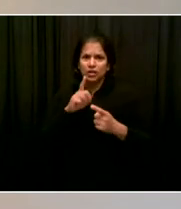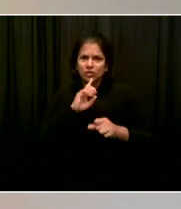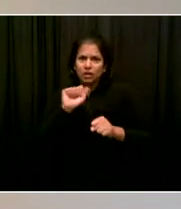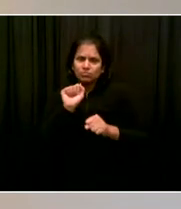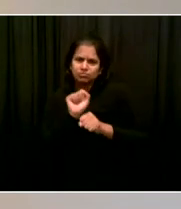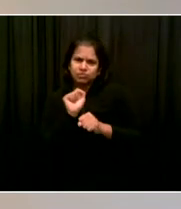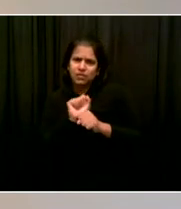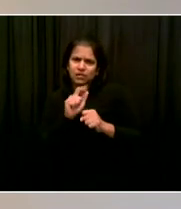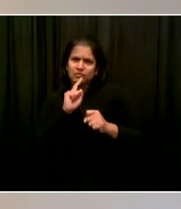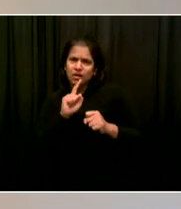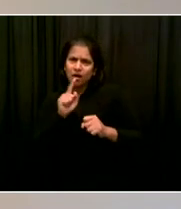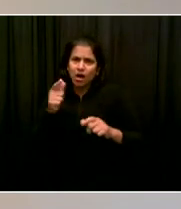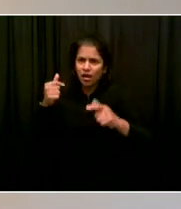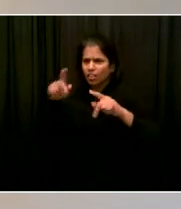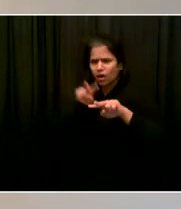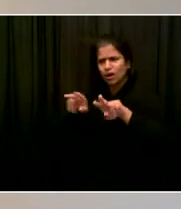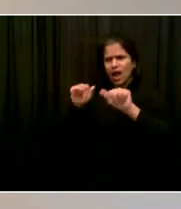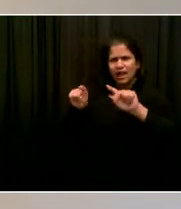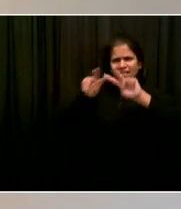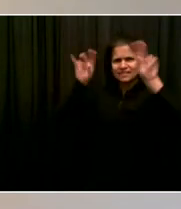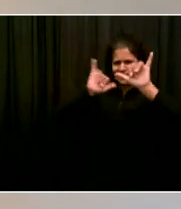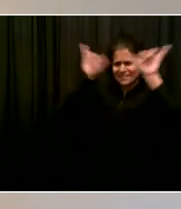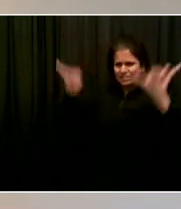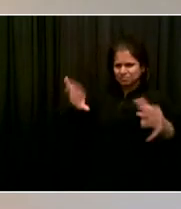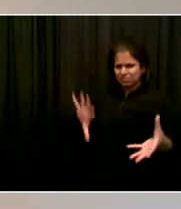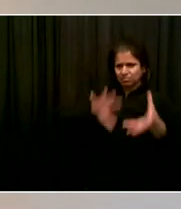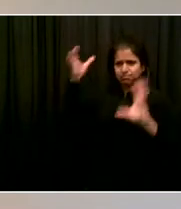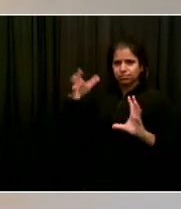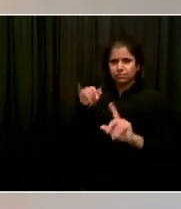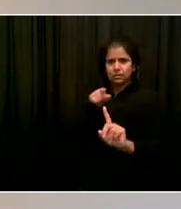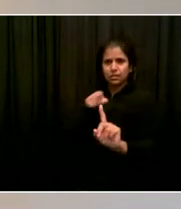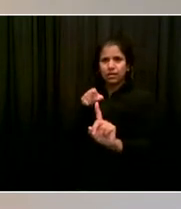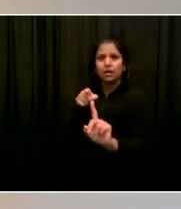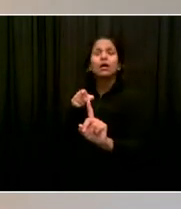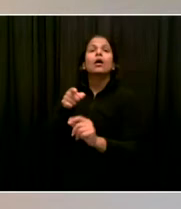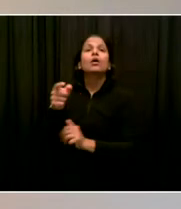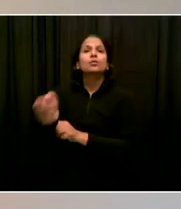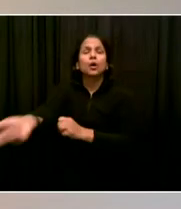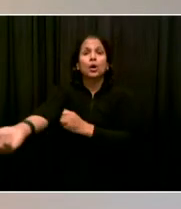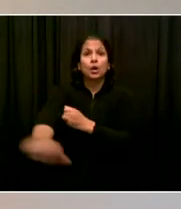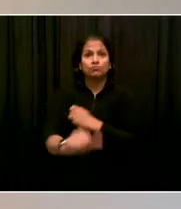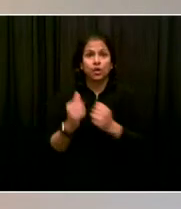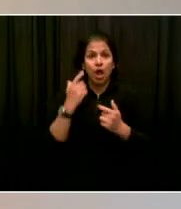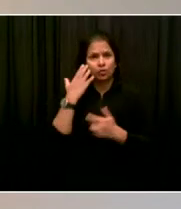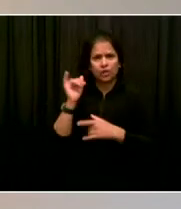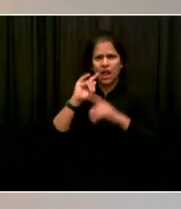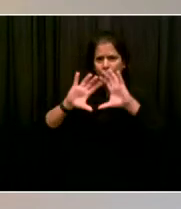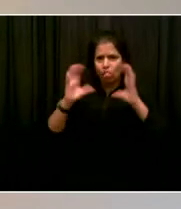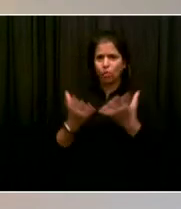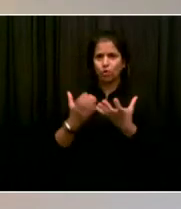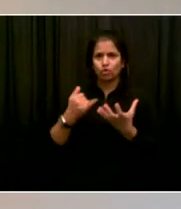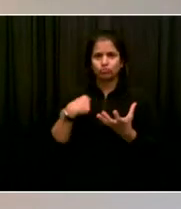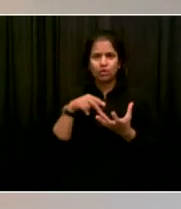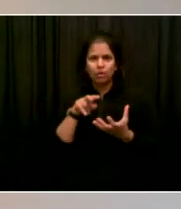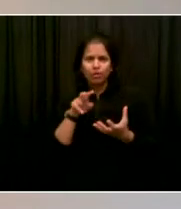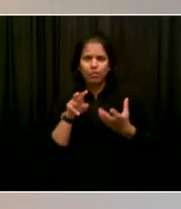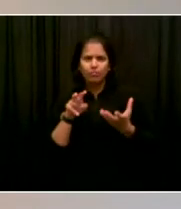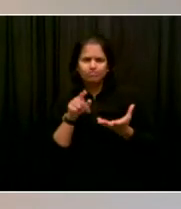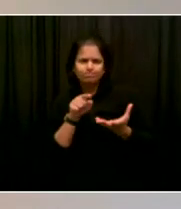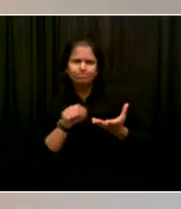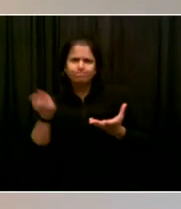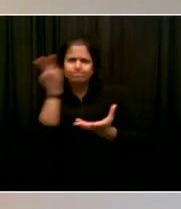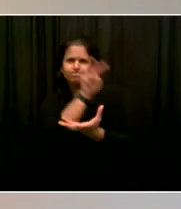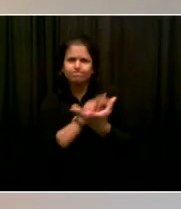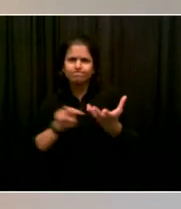back to us. An artist who just doesn't open a door, but kicks it down, making a path for others.